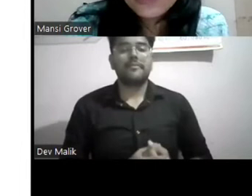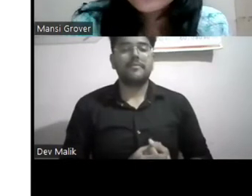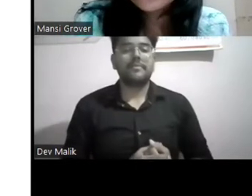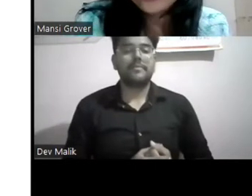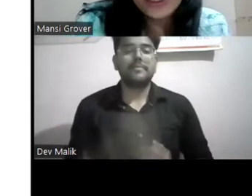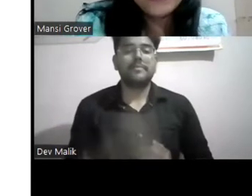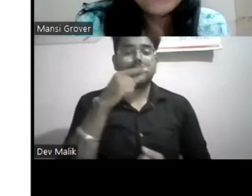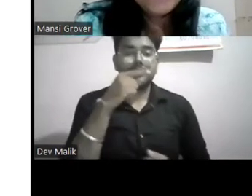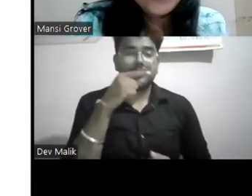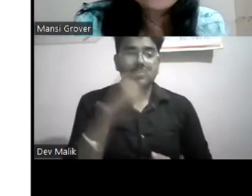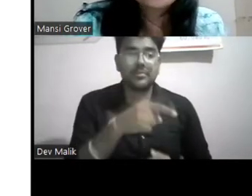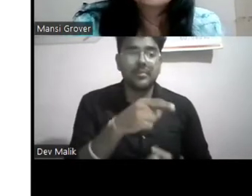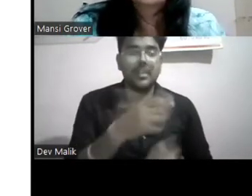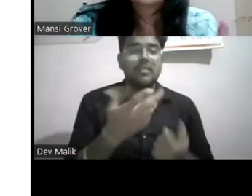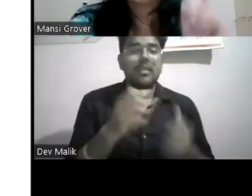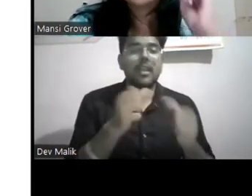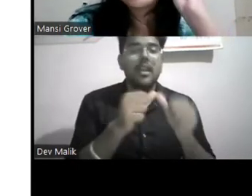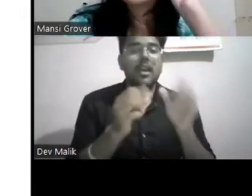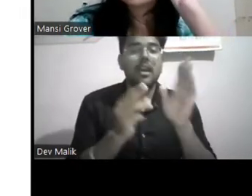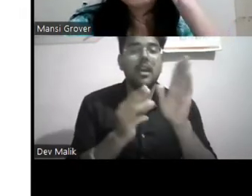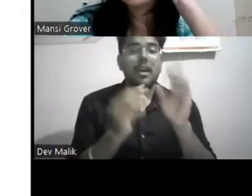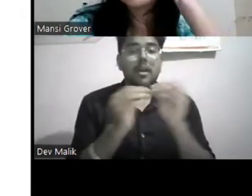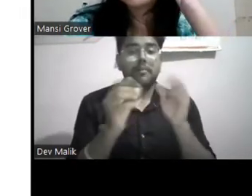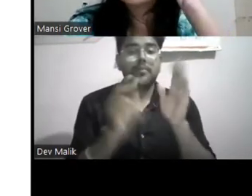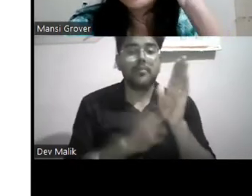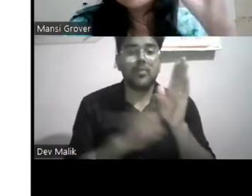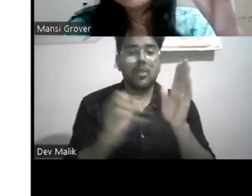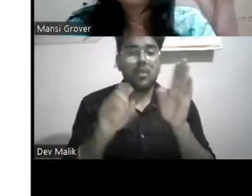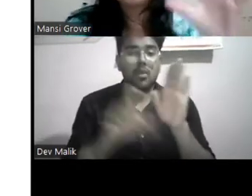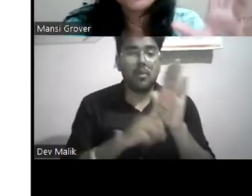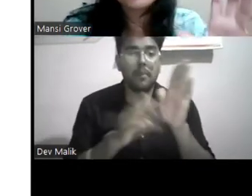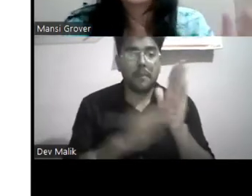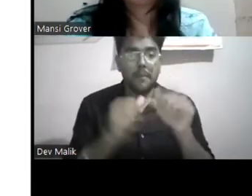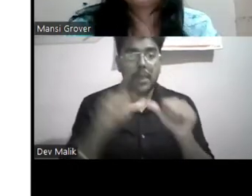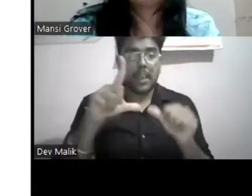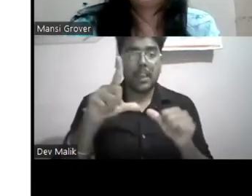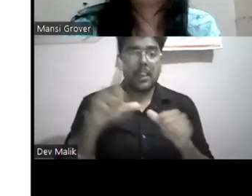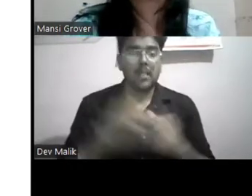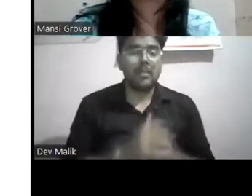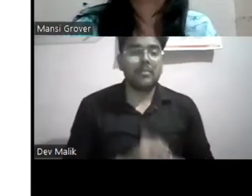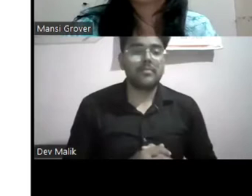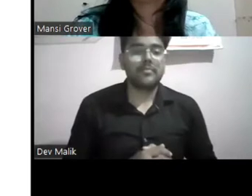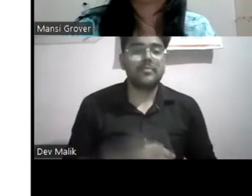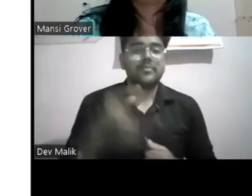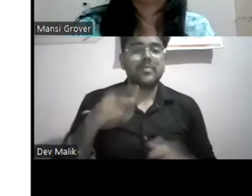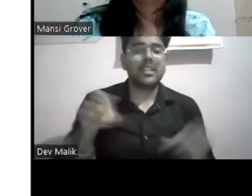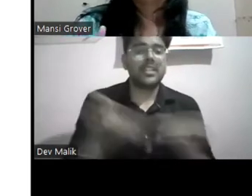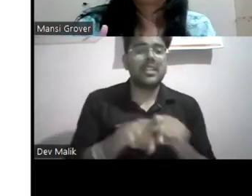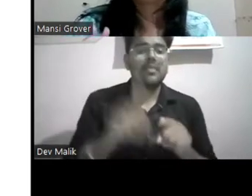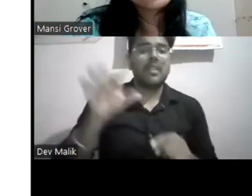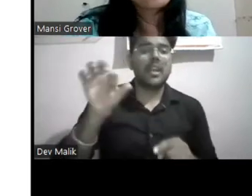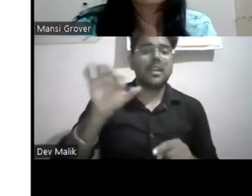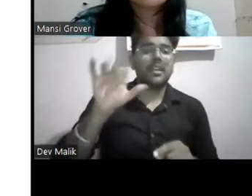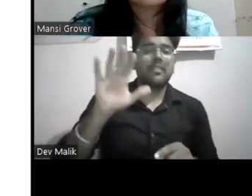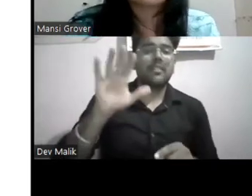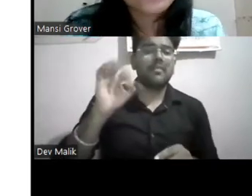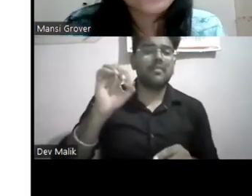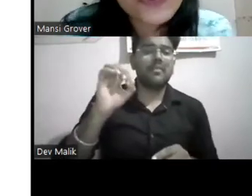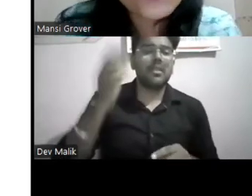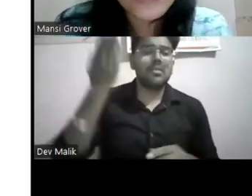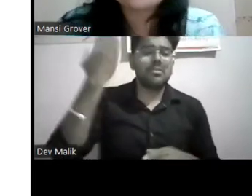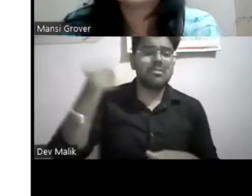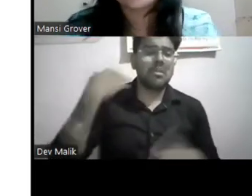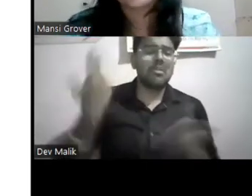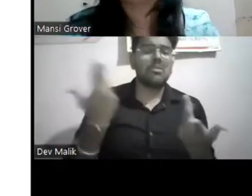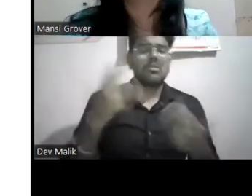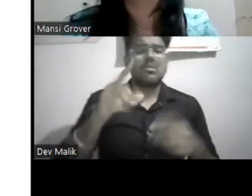the child. So this is something that came in the year 1950s and 60s, and it was also autism was also